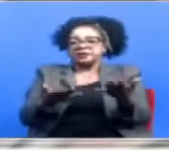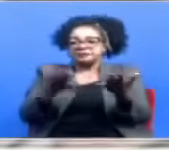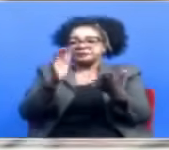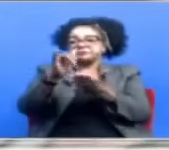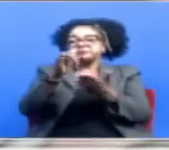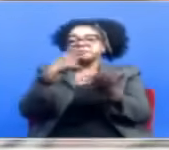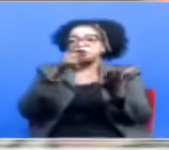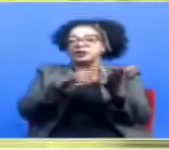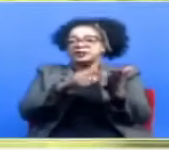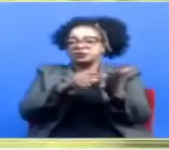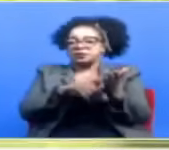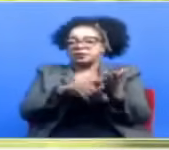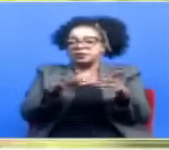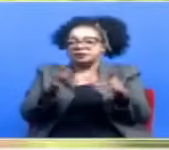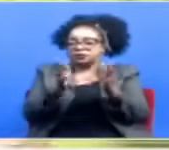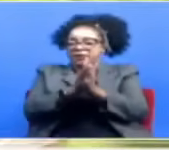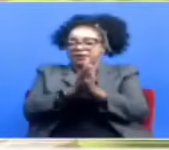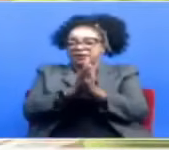Isa together.